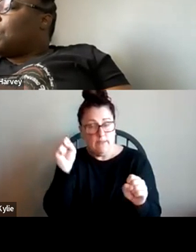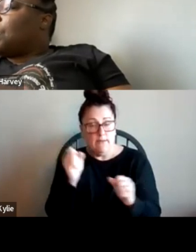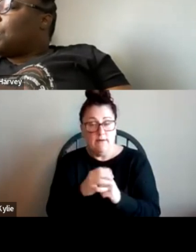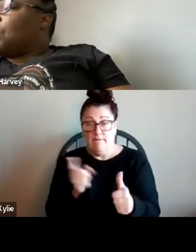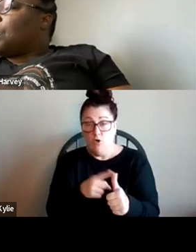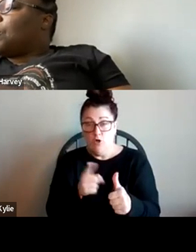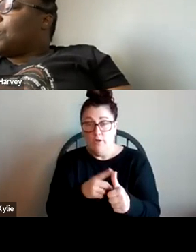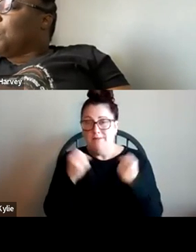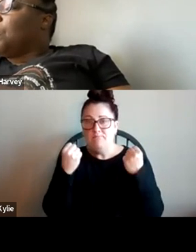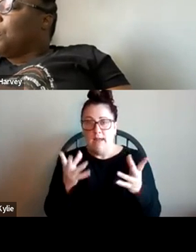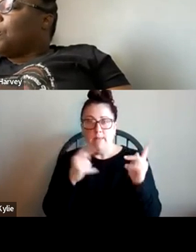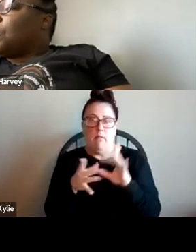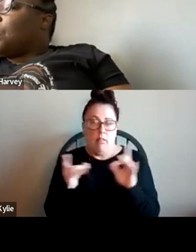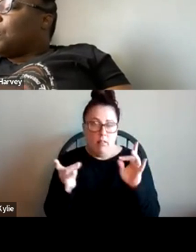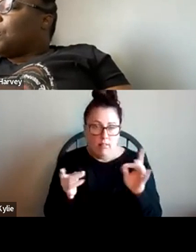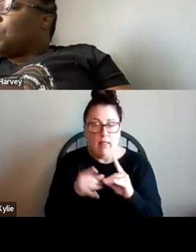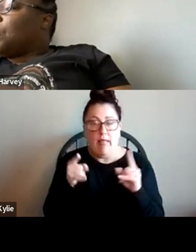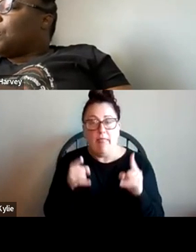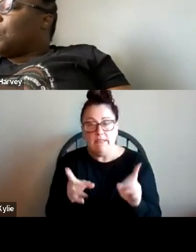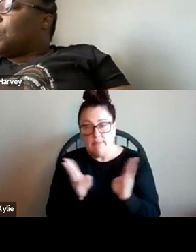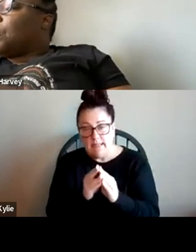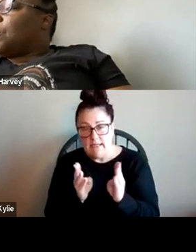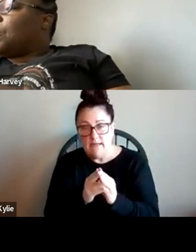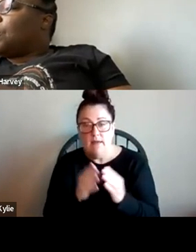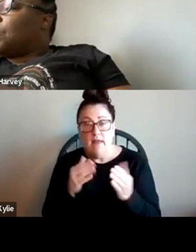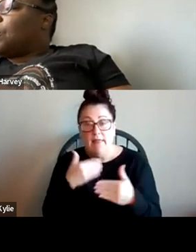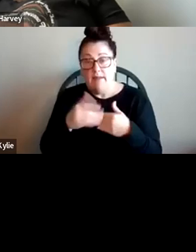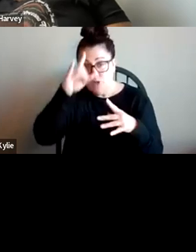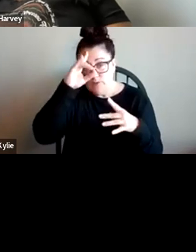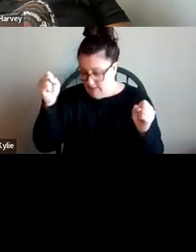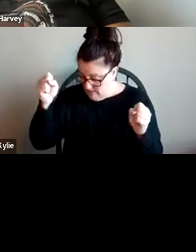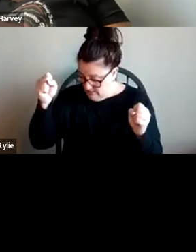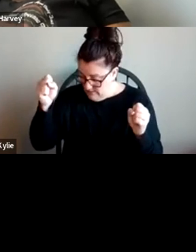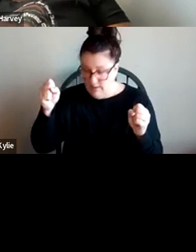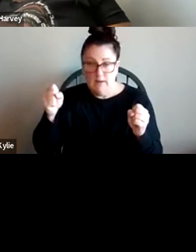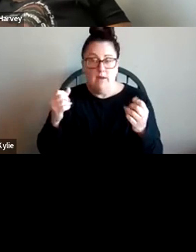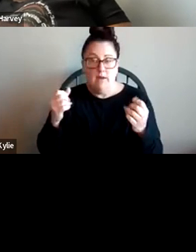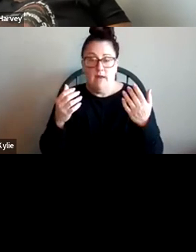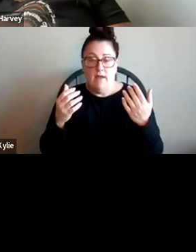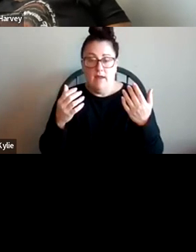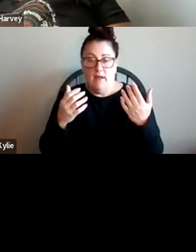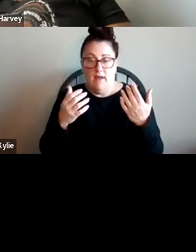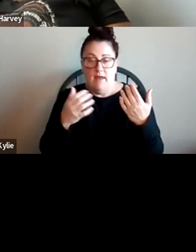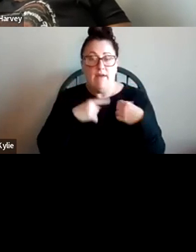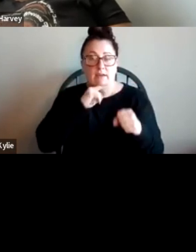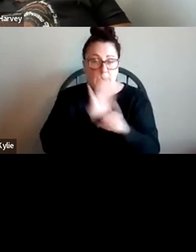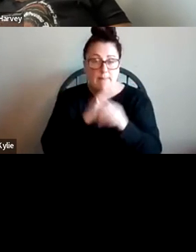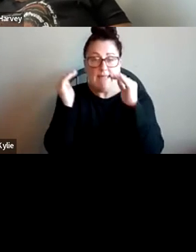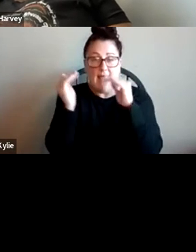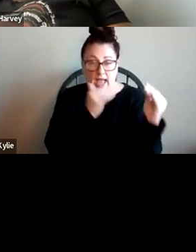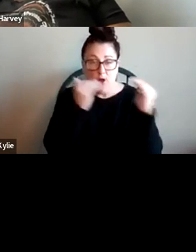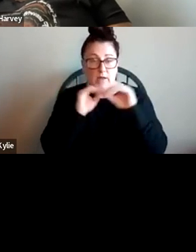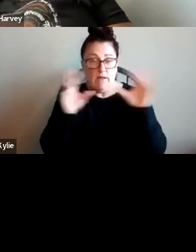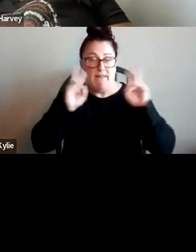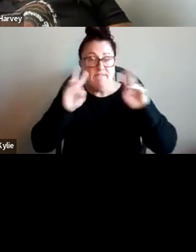First, as many people have spoken to on this call, the next superintendent must have an unapologetic commitment to equity with a clear